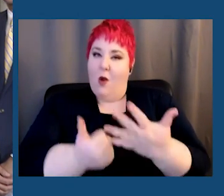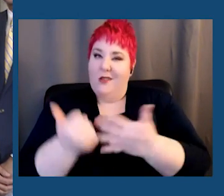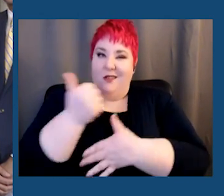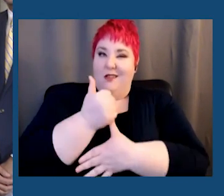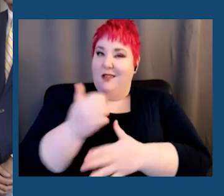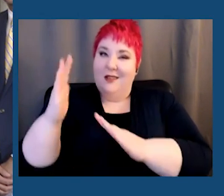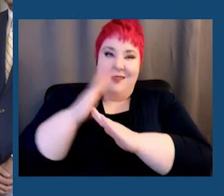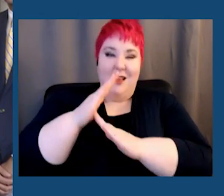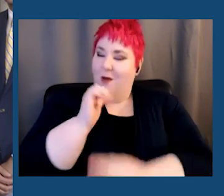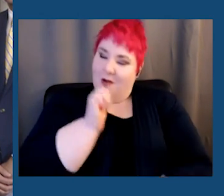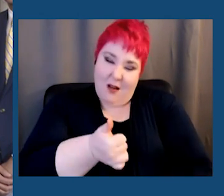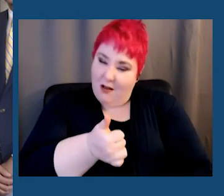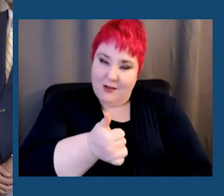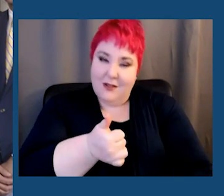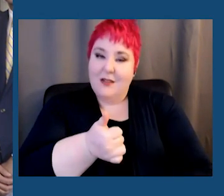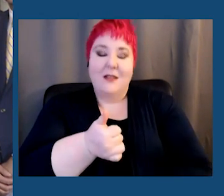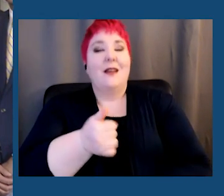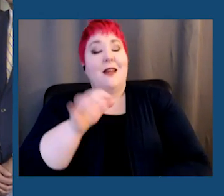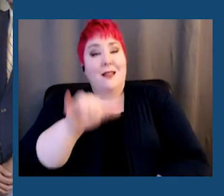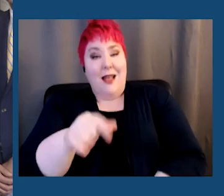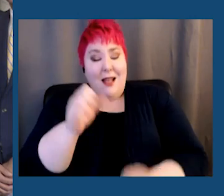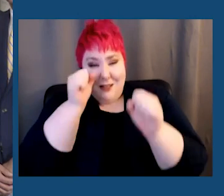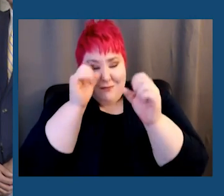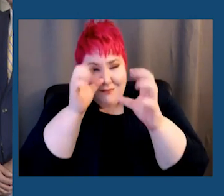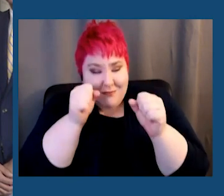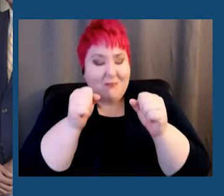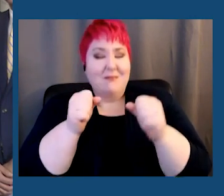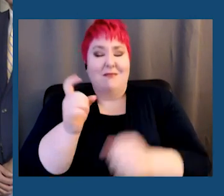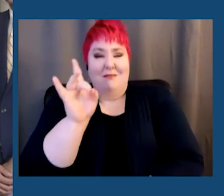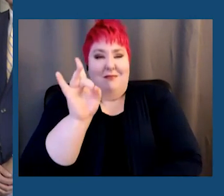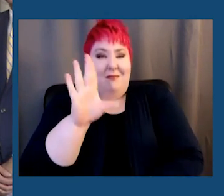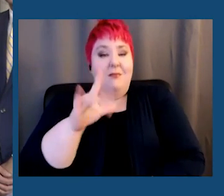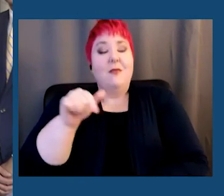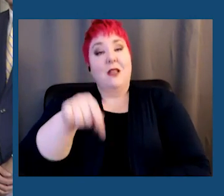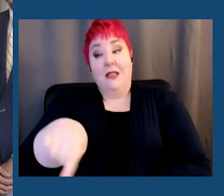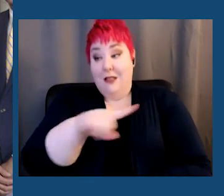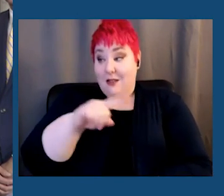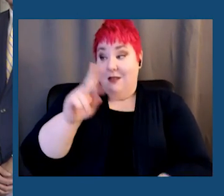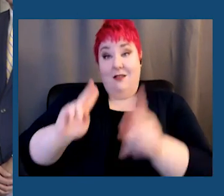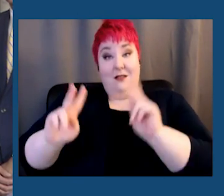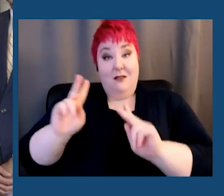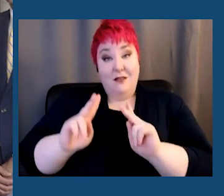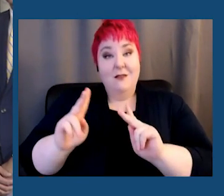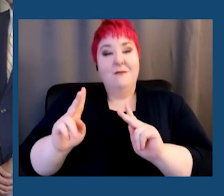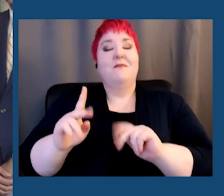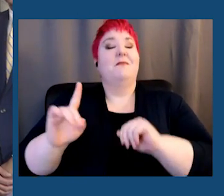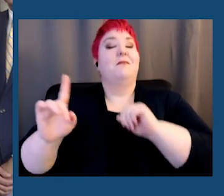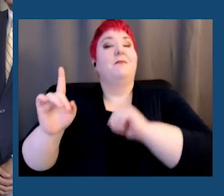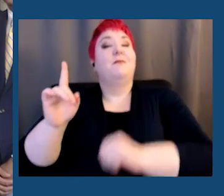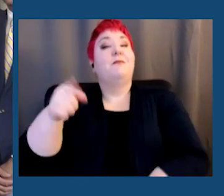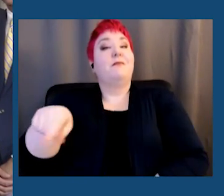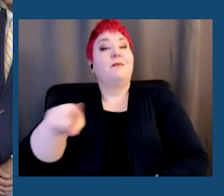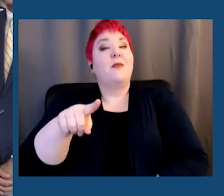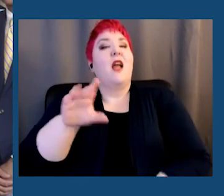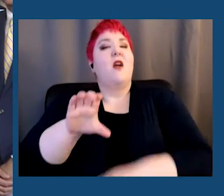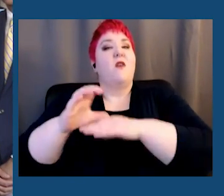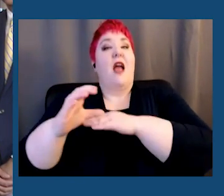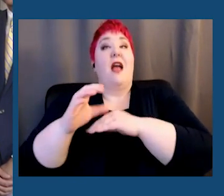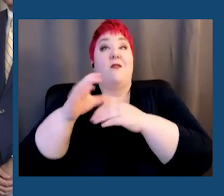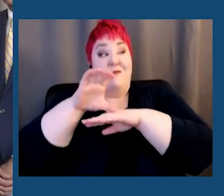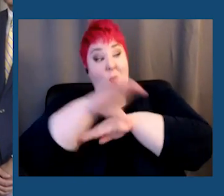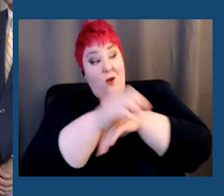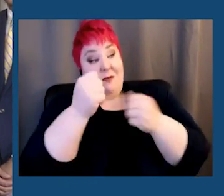alarming, and without proper accountability, these perpetrators in place, many stores have forced to shut down.